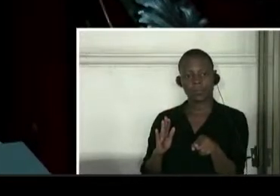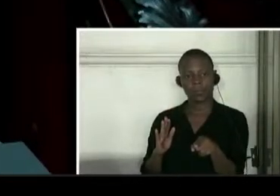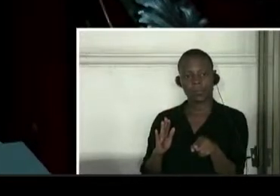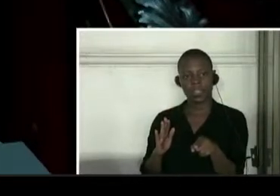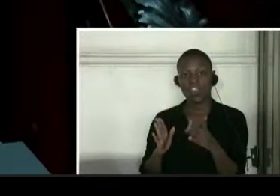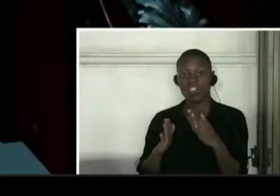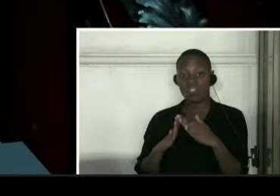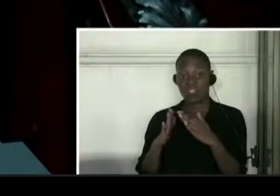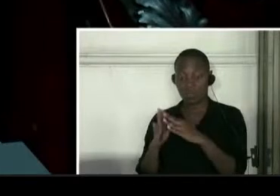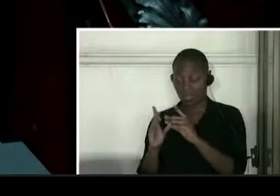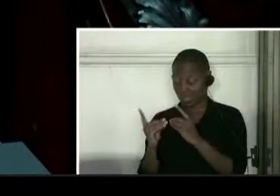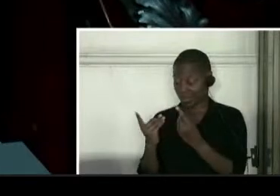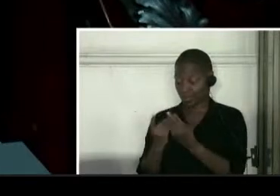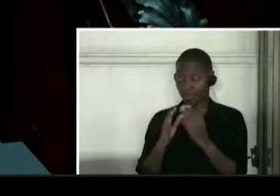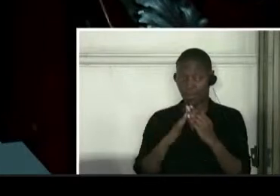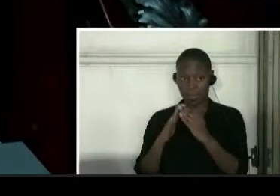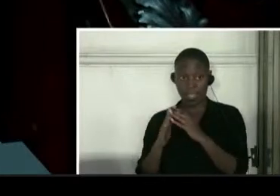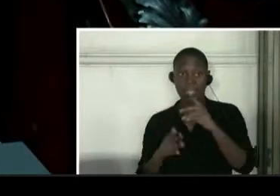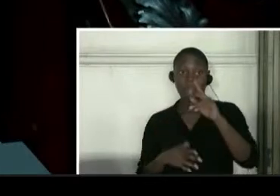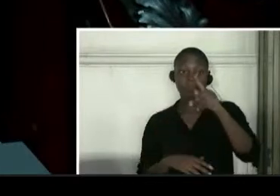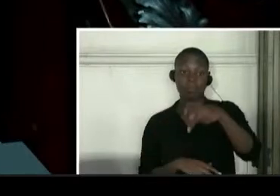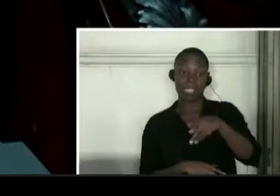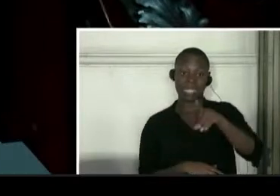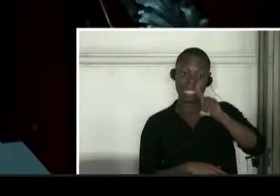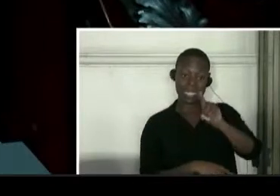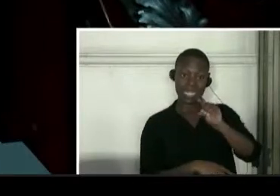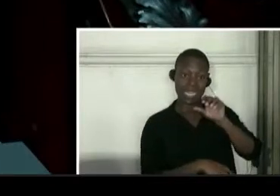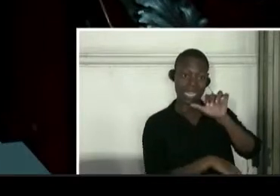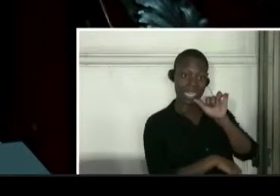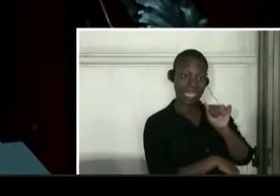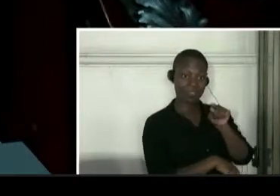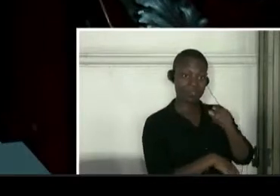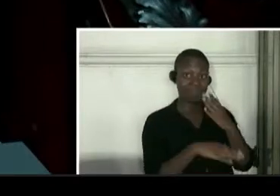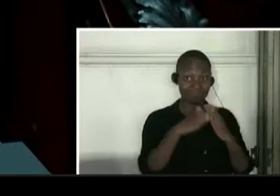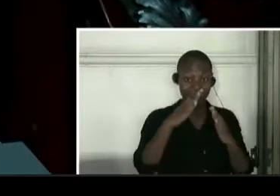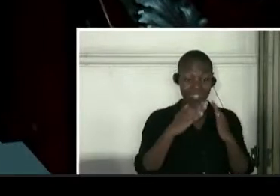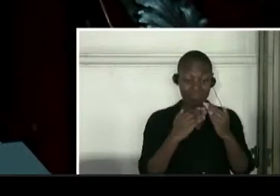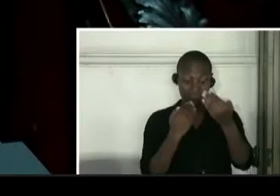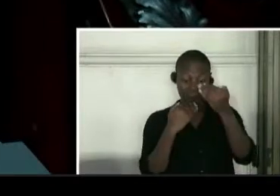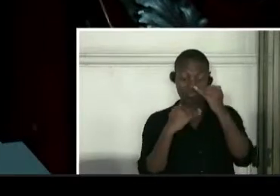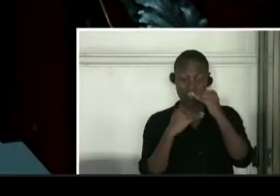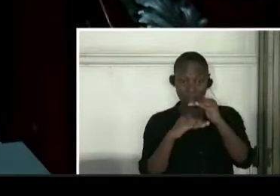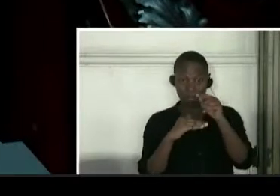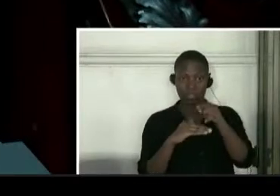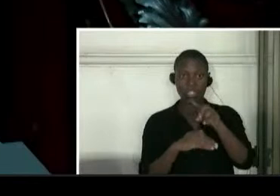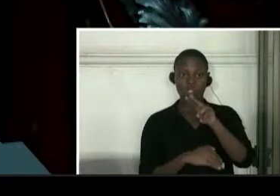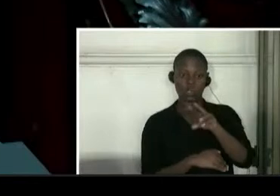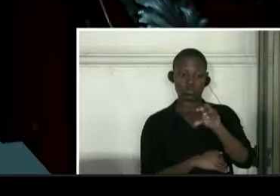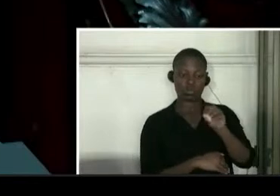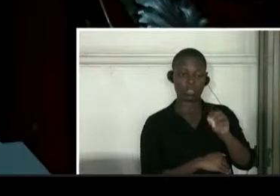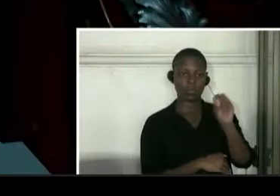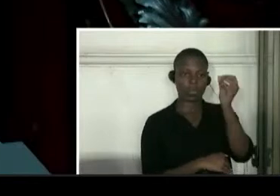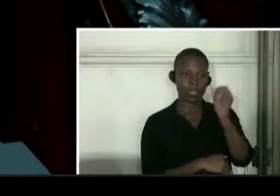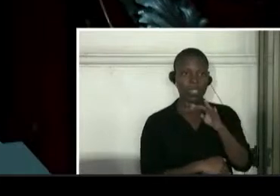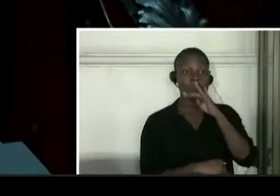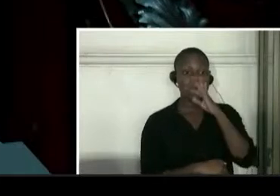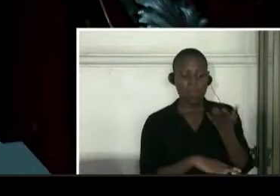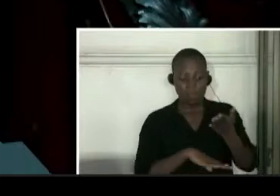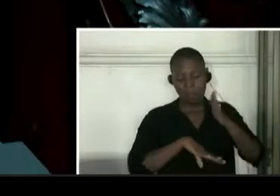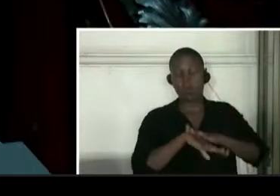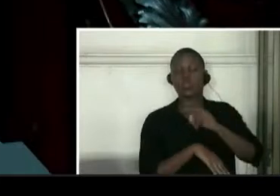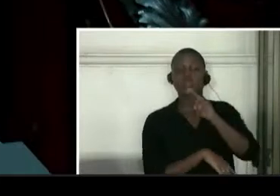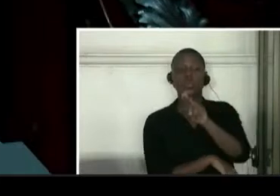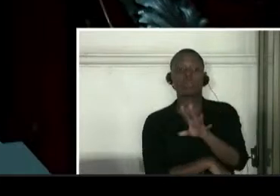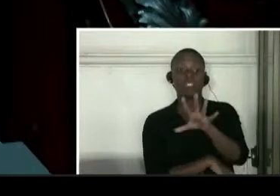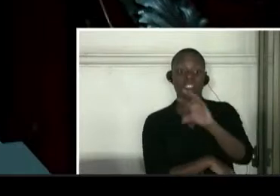of human settlements allocation in PDAs has a target of 20%, and the target increased by 5% every